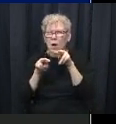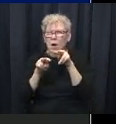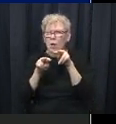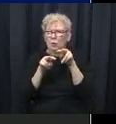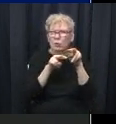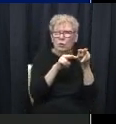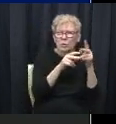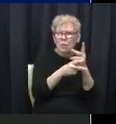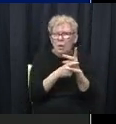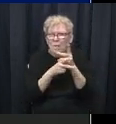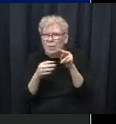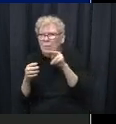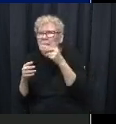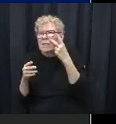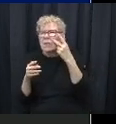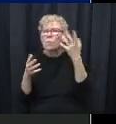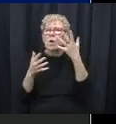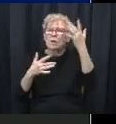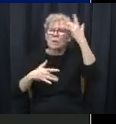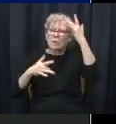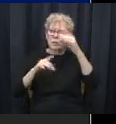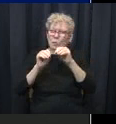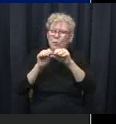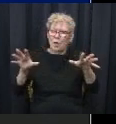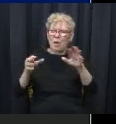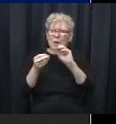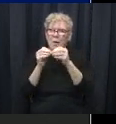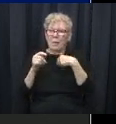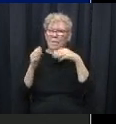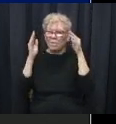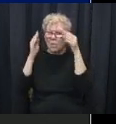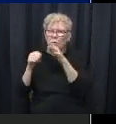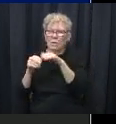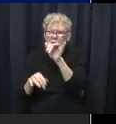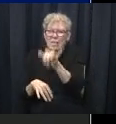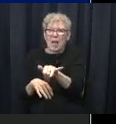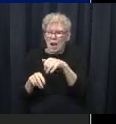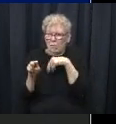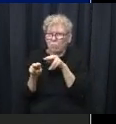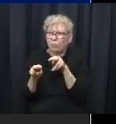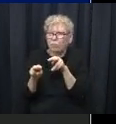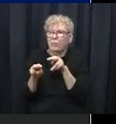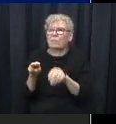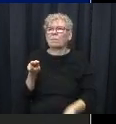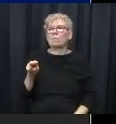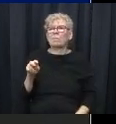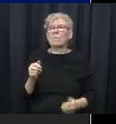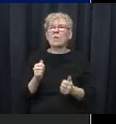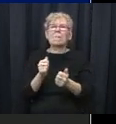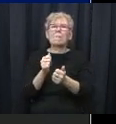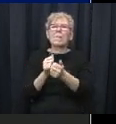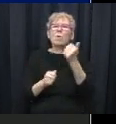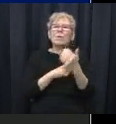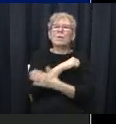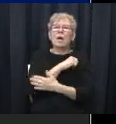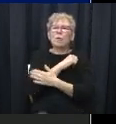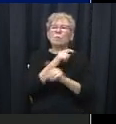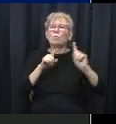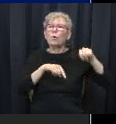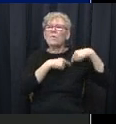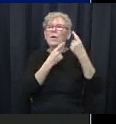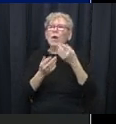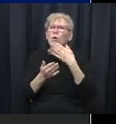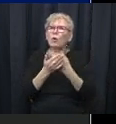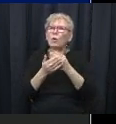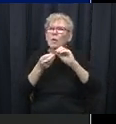sufficient amount of testing, and it's really a matter of people continuing to use the testing even as vaccine